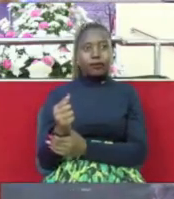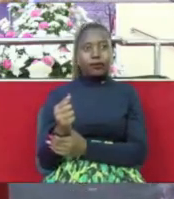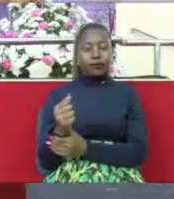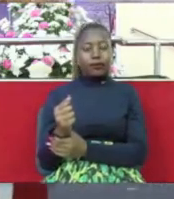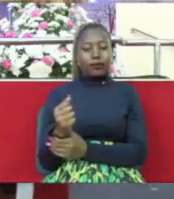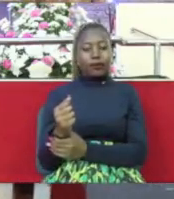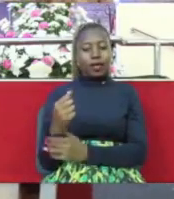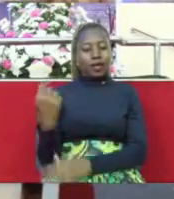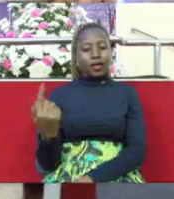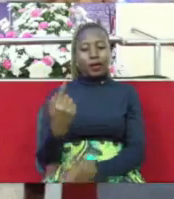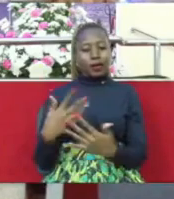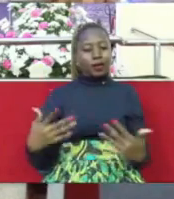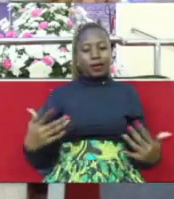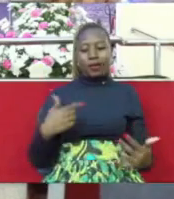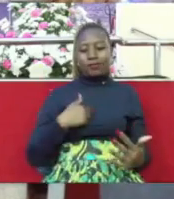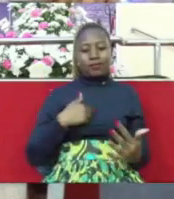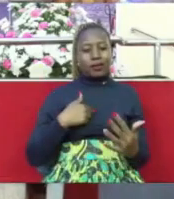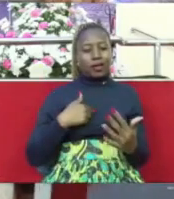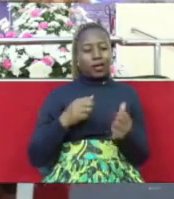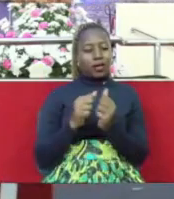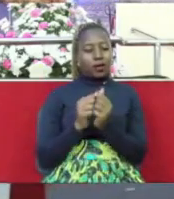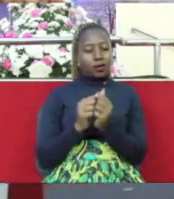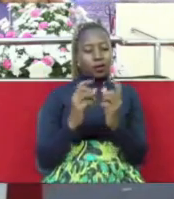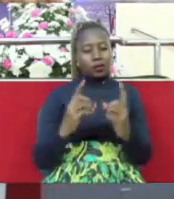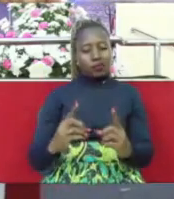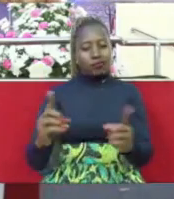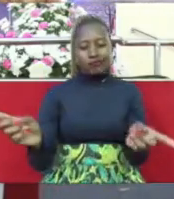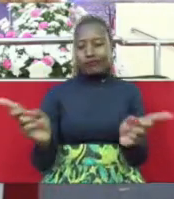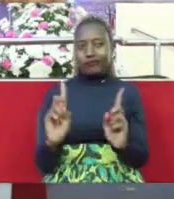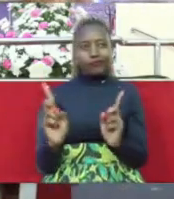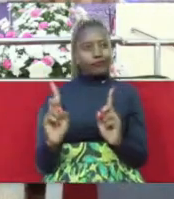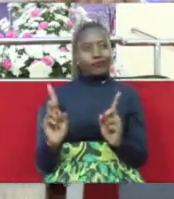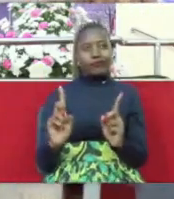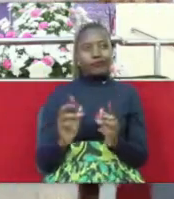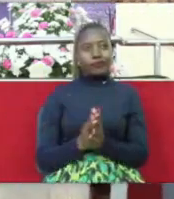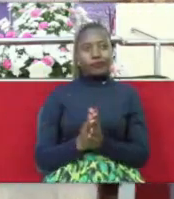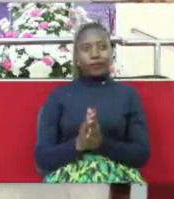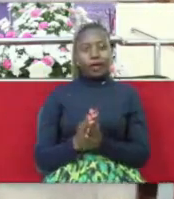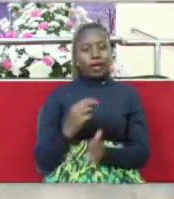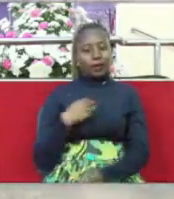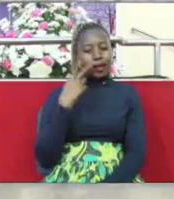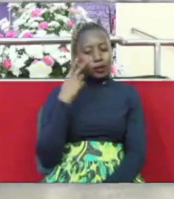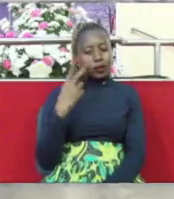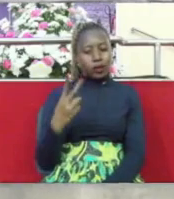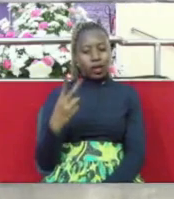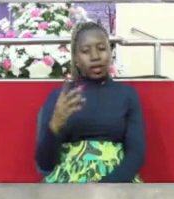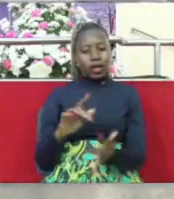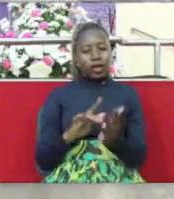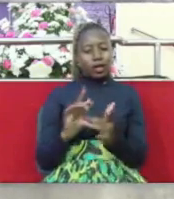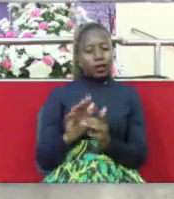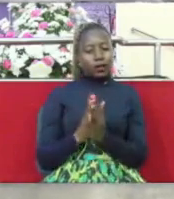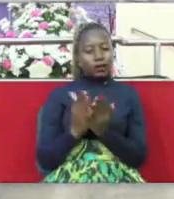that I will not be in your midst. Lakini jambo moja ni kwamba sitakuwa miongoni mwenu. And I was just looking at that scripture and thinking, if it was